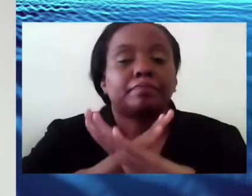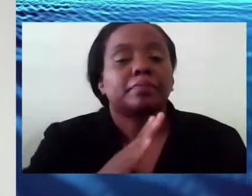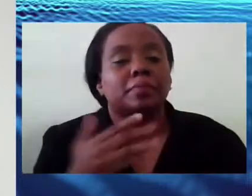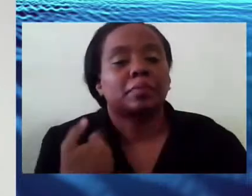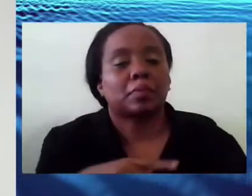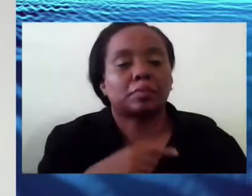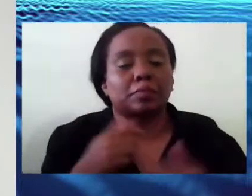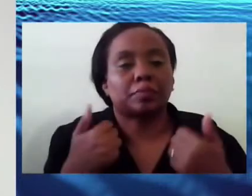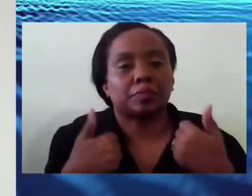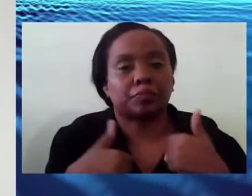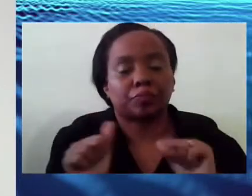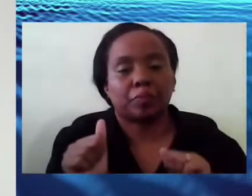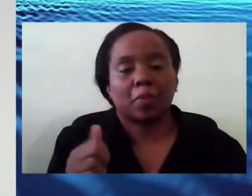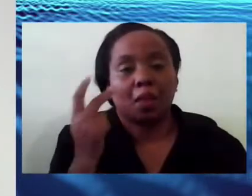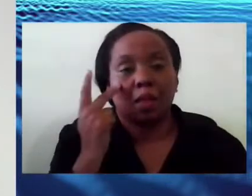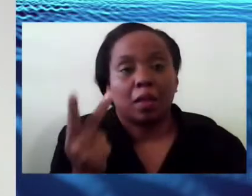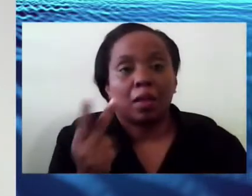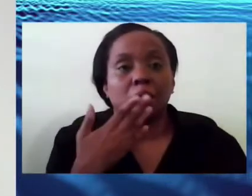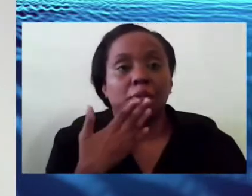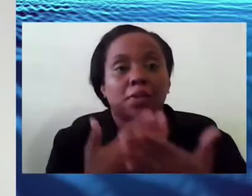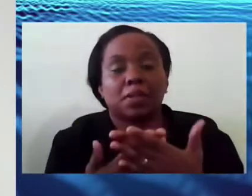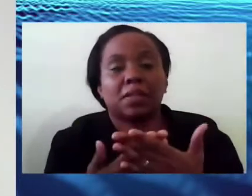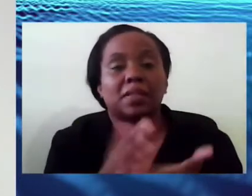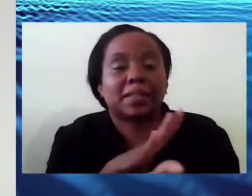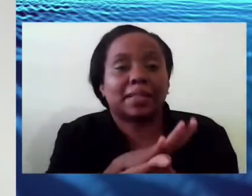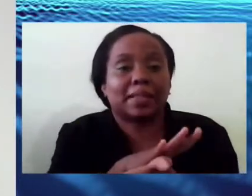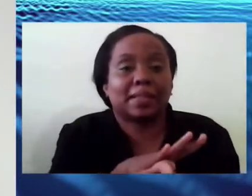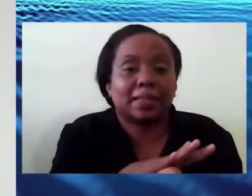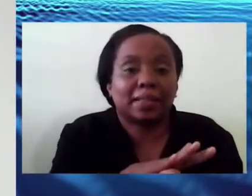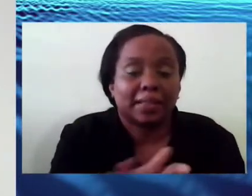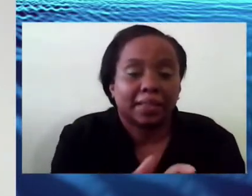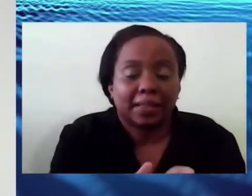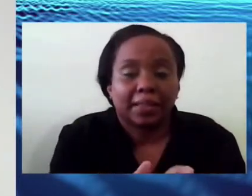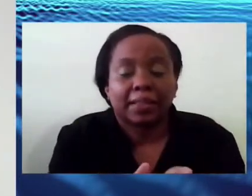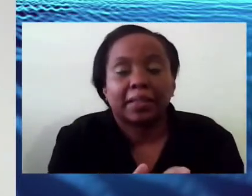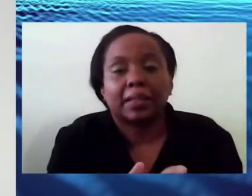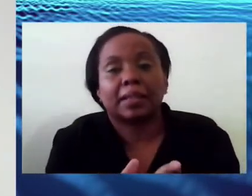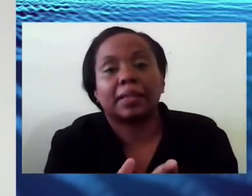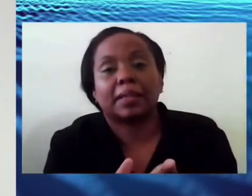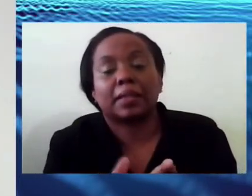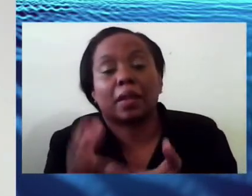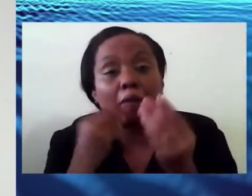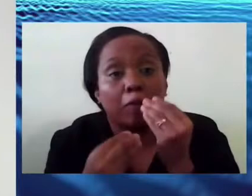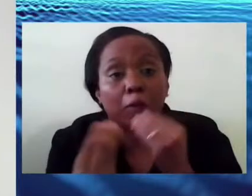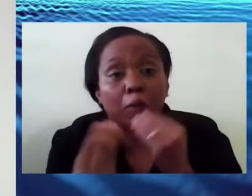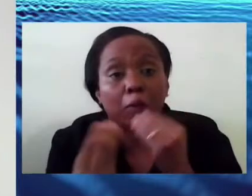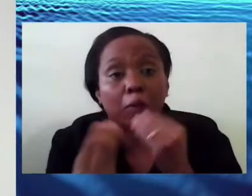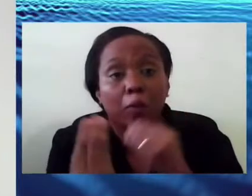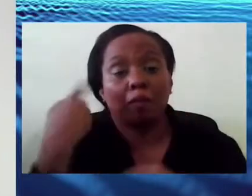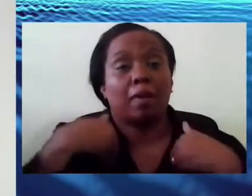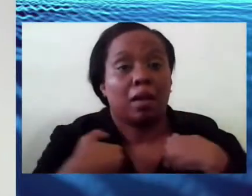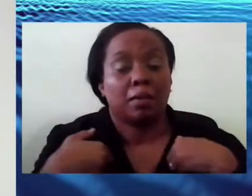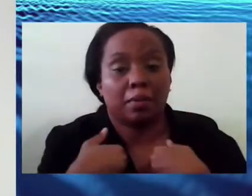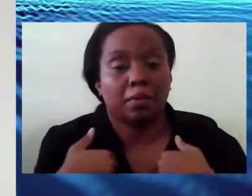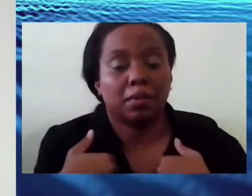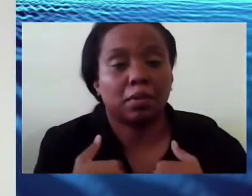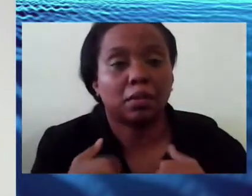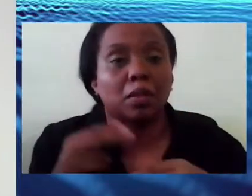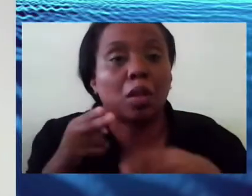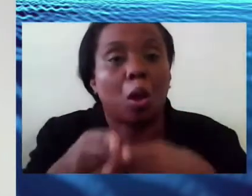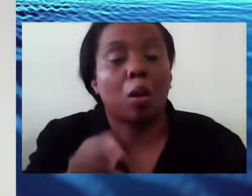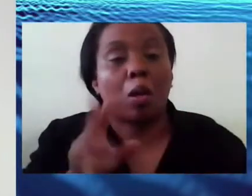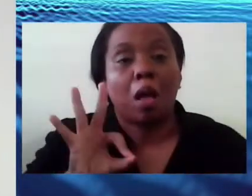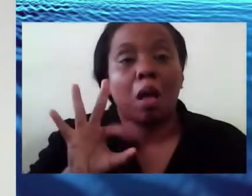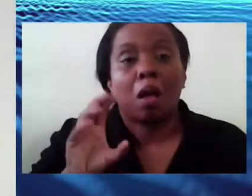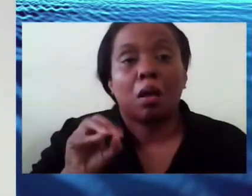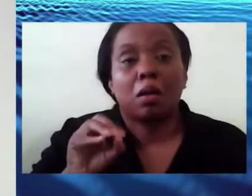of fresh, clean fodder to make available. We are looking to, I know that the Barbados Agriculture